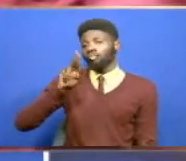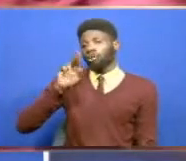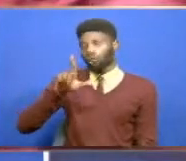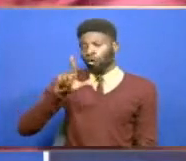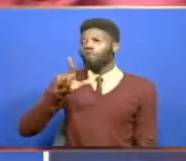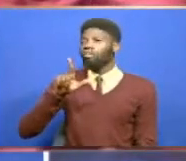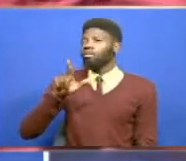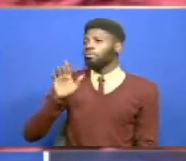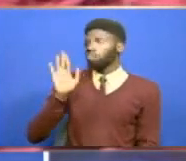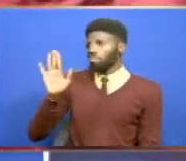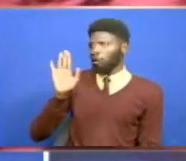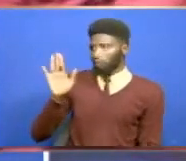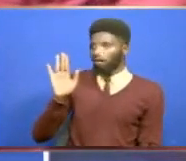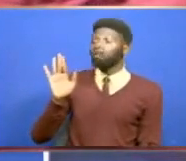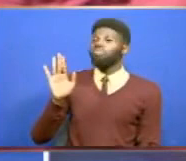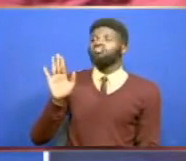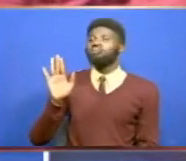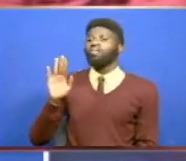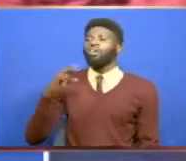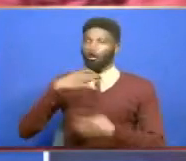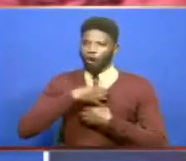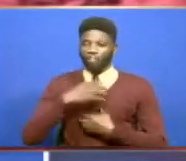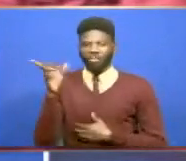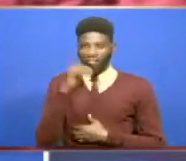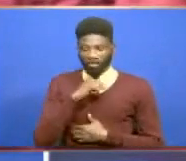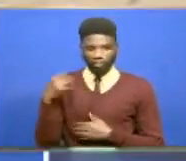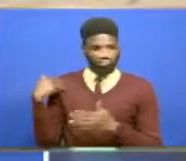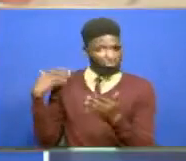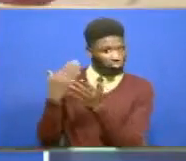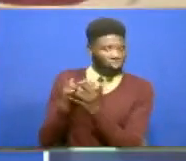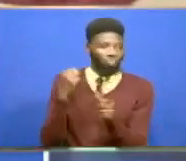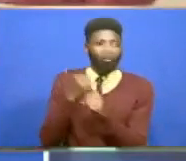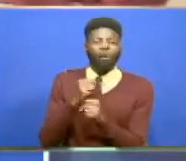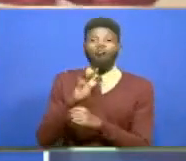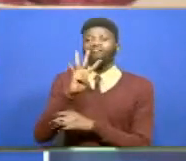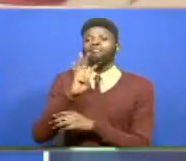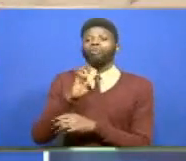time on his productive career, which lasted 40 years last year.